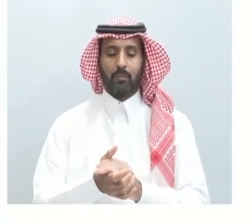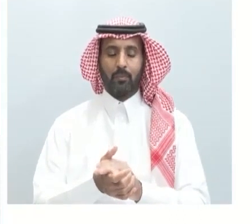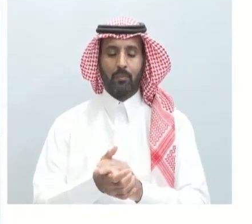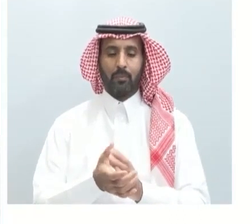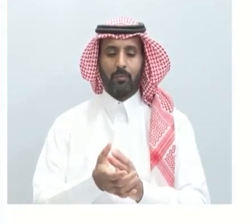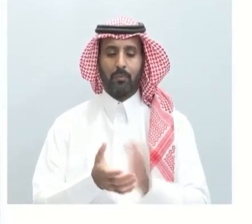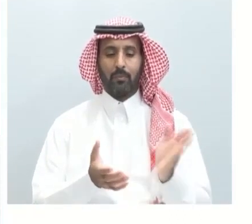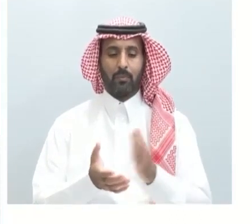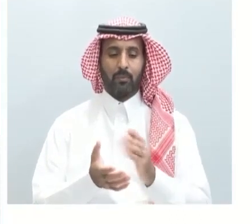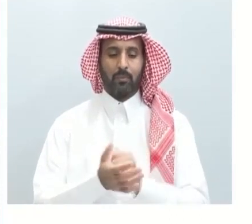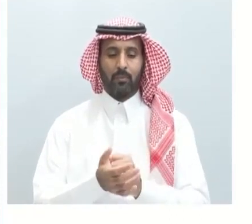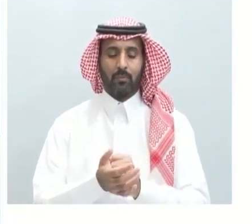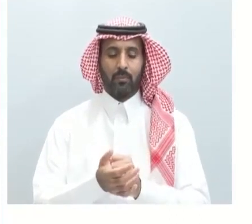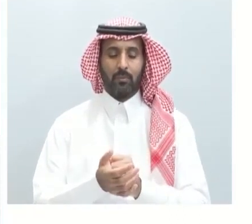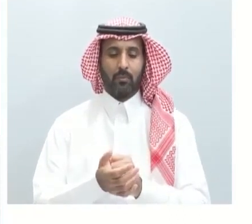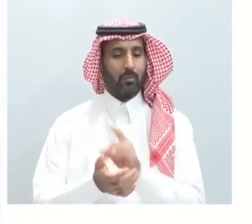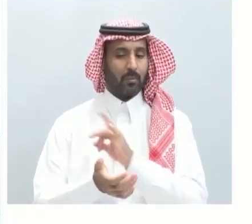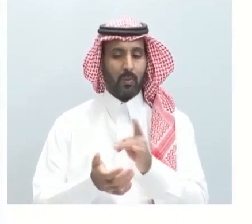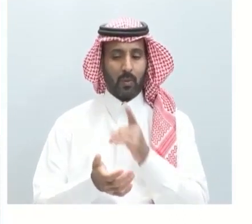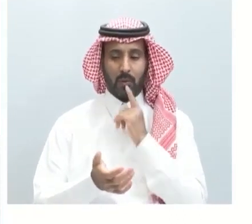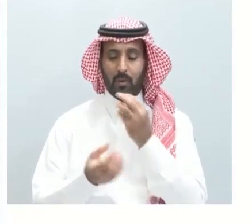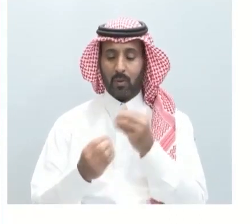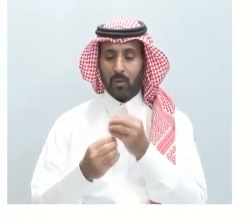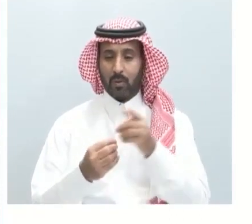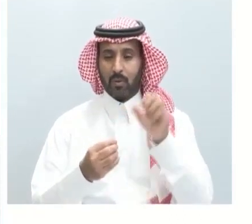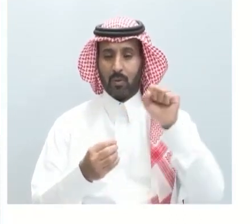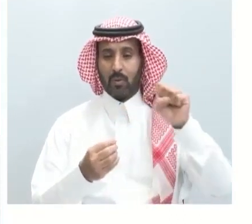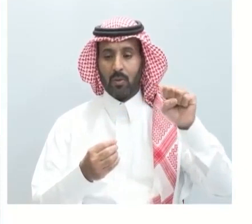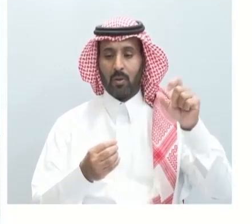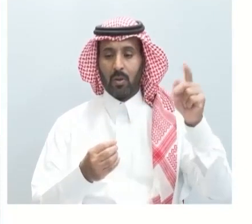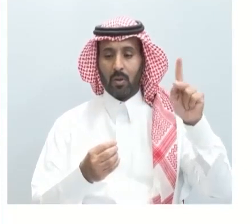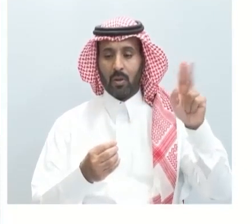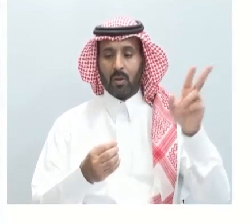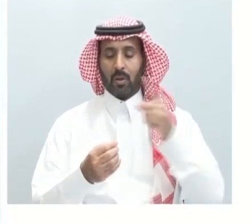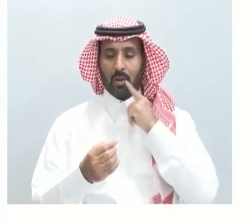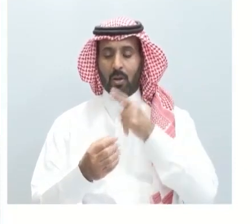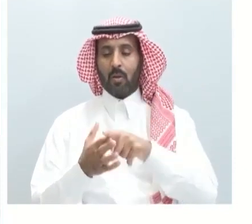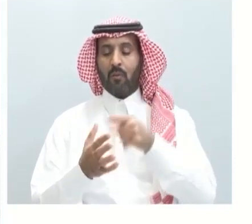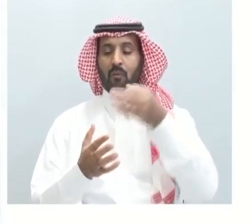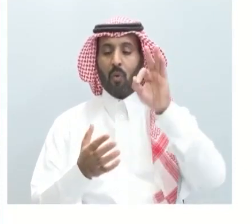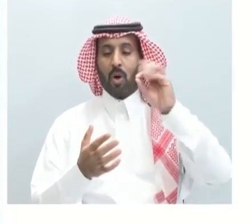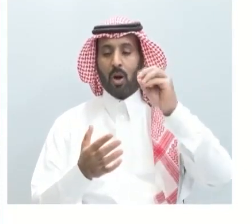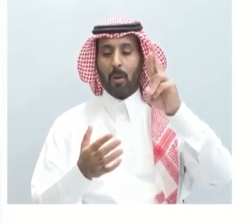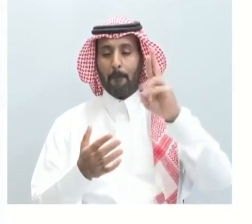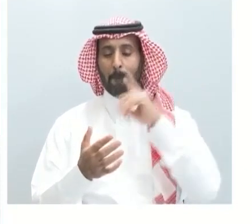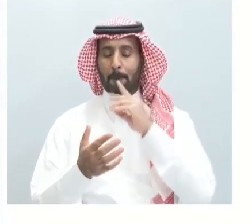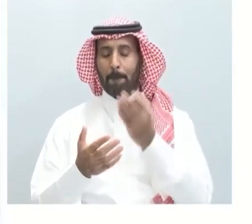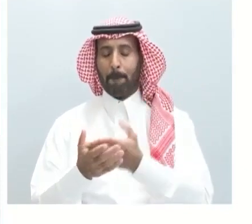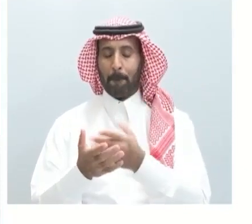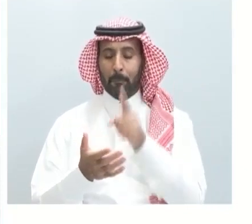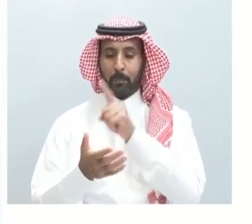incorrect sentence here not we need to ask help always ask for this is the